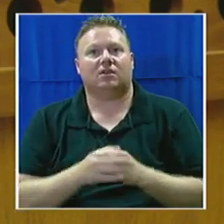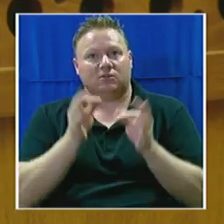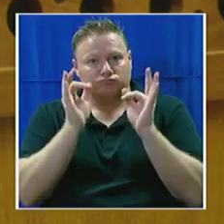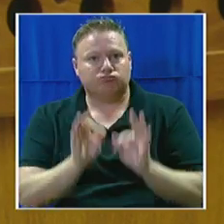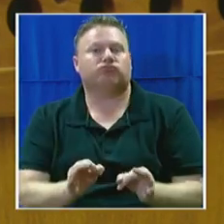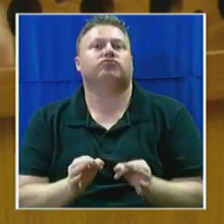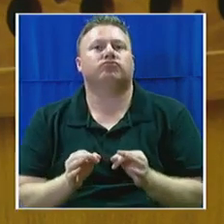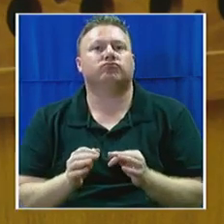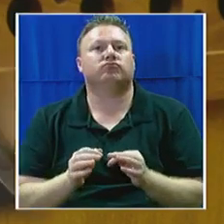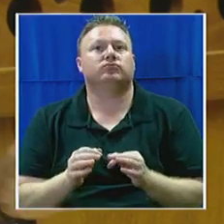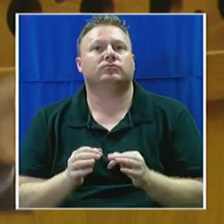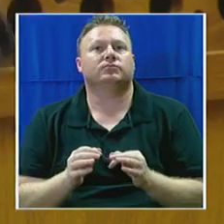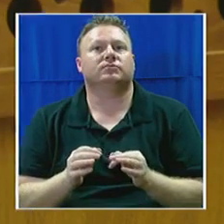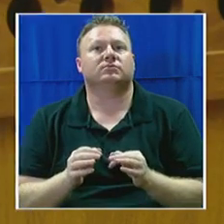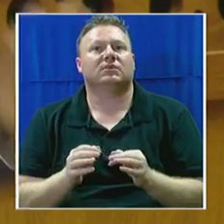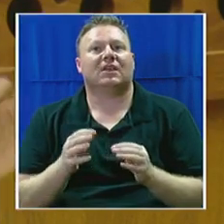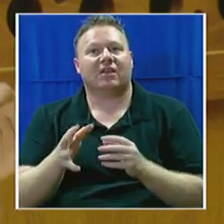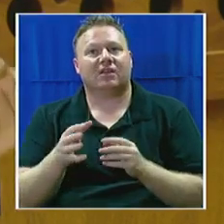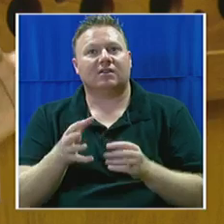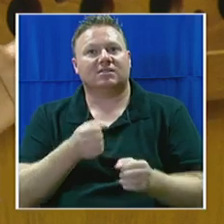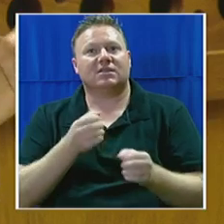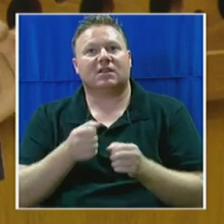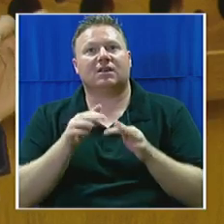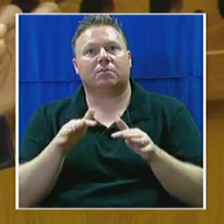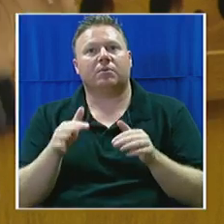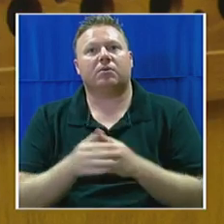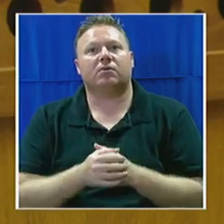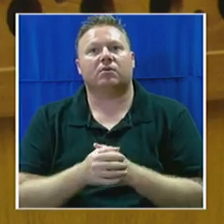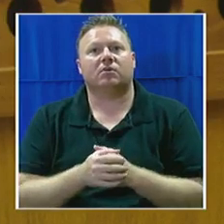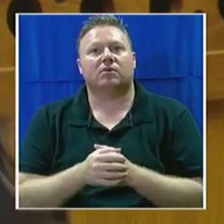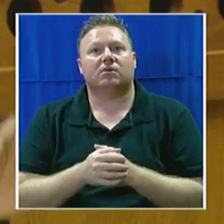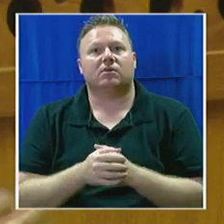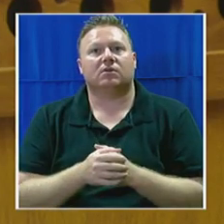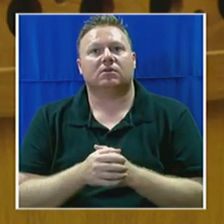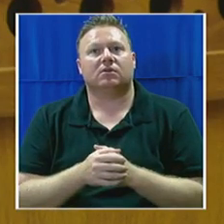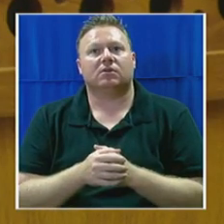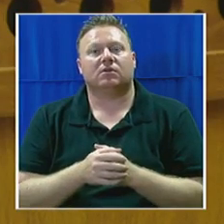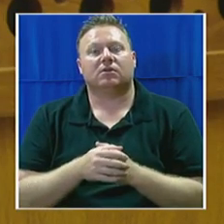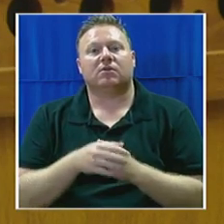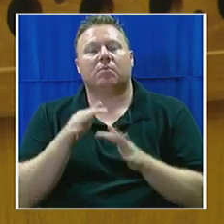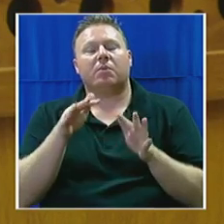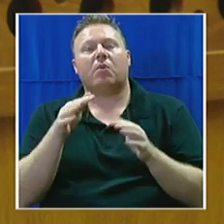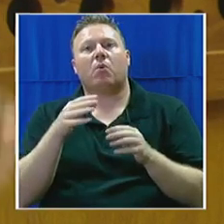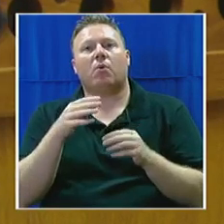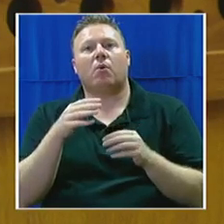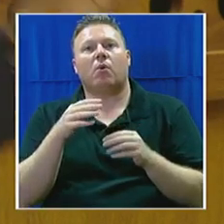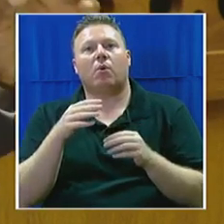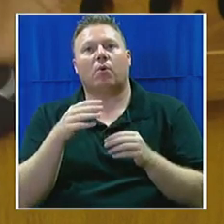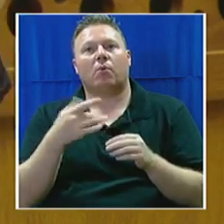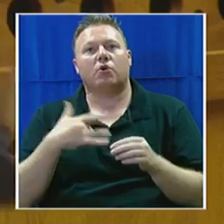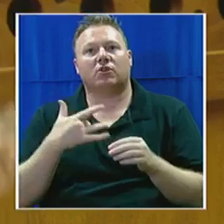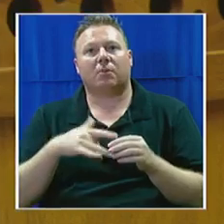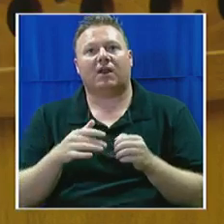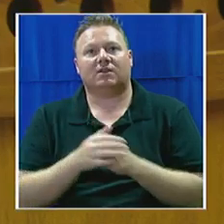deliberately, stealing from the people of the municipality, in